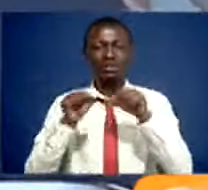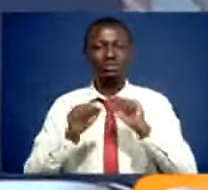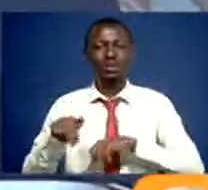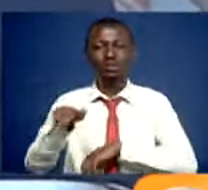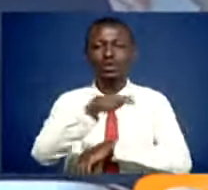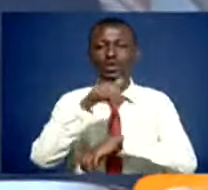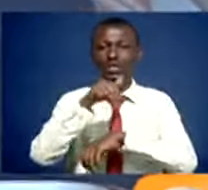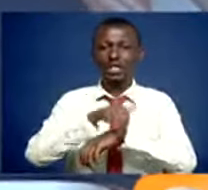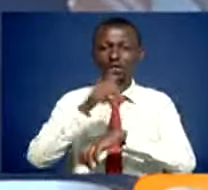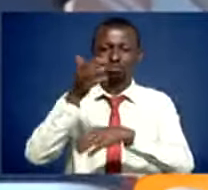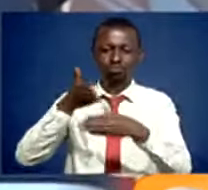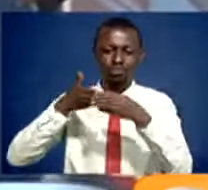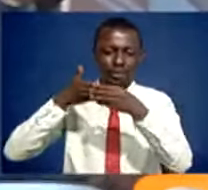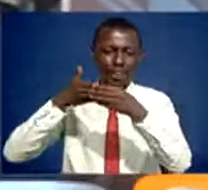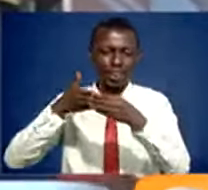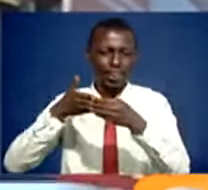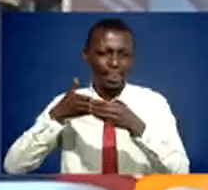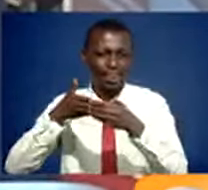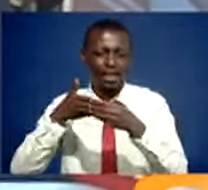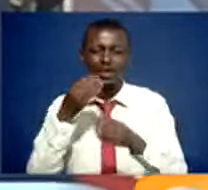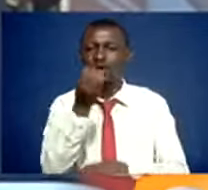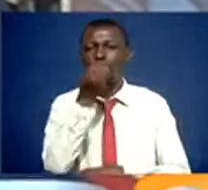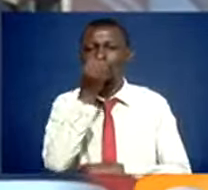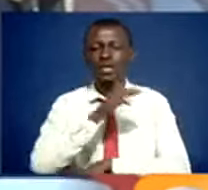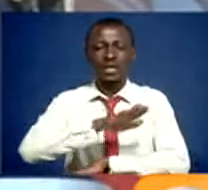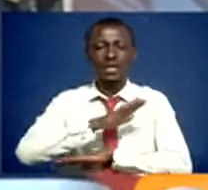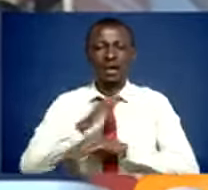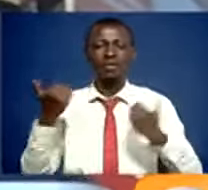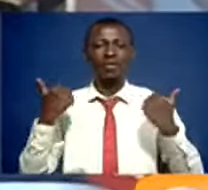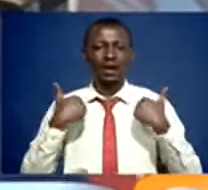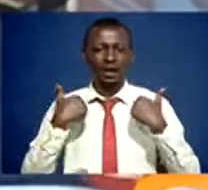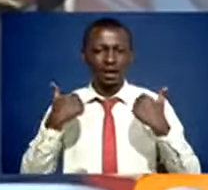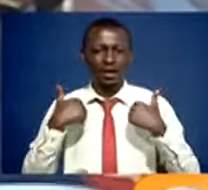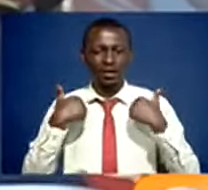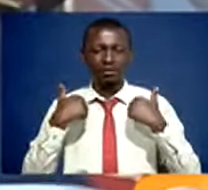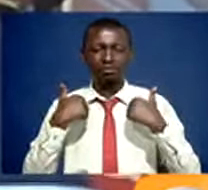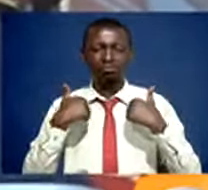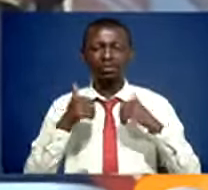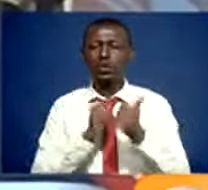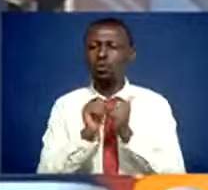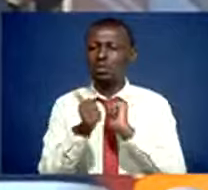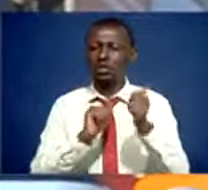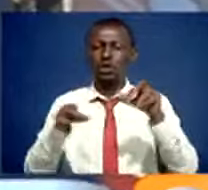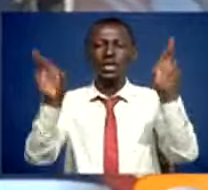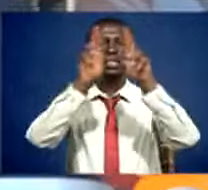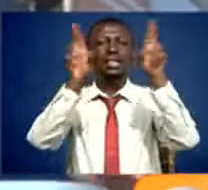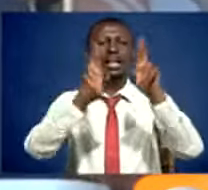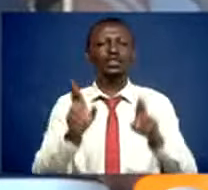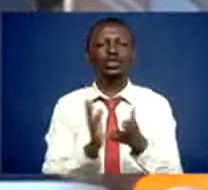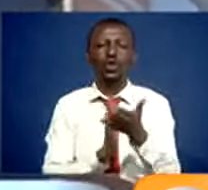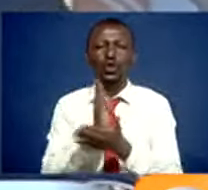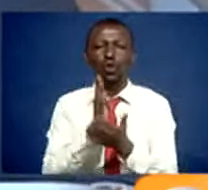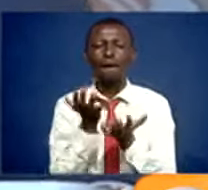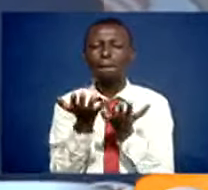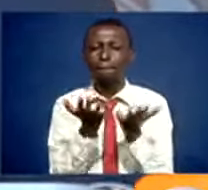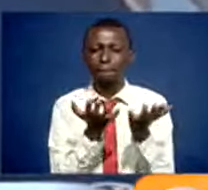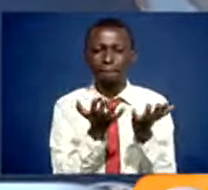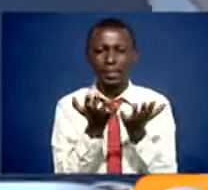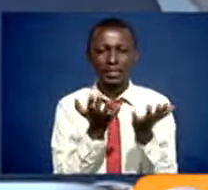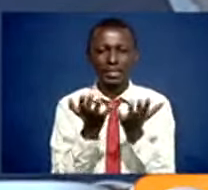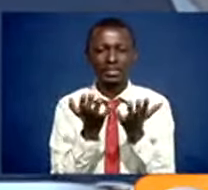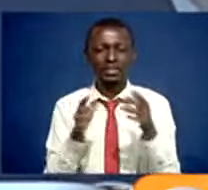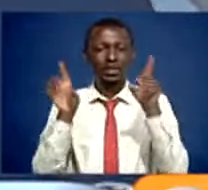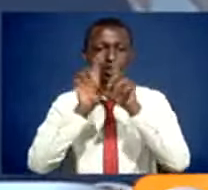great nation into a food secure, internationally competitive trading giant that can hold its